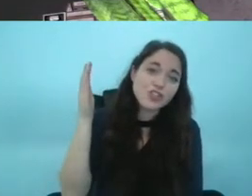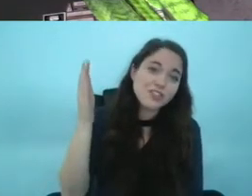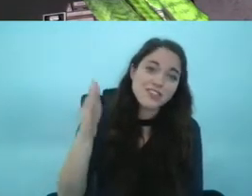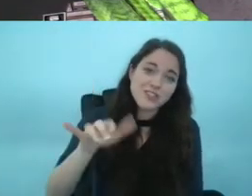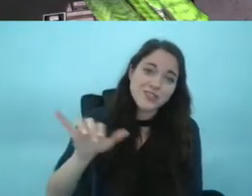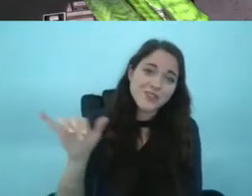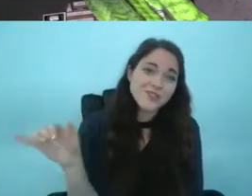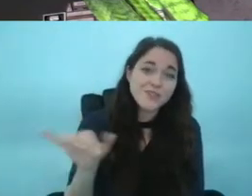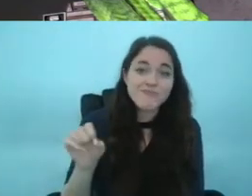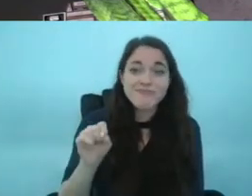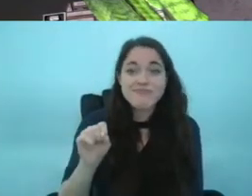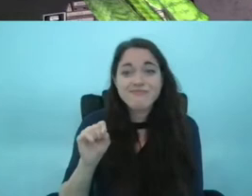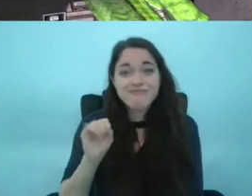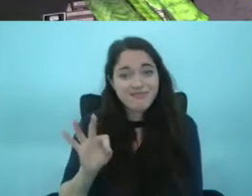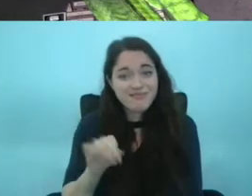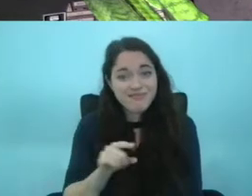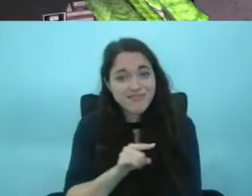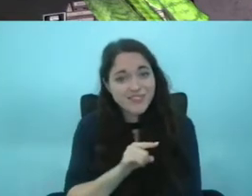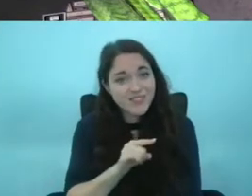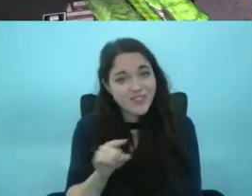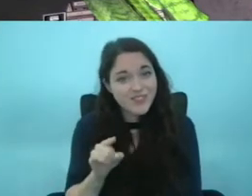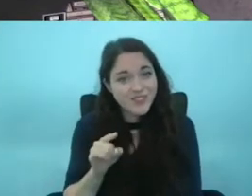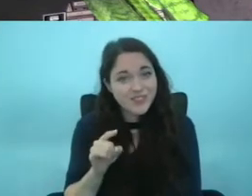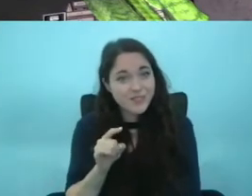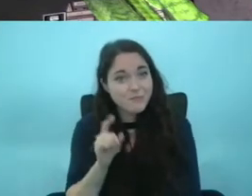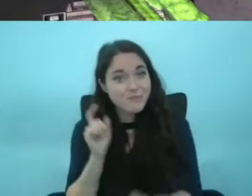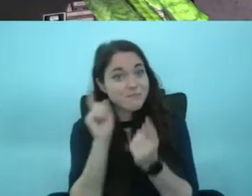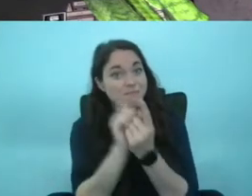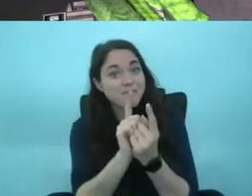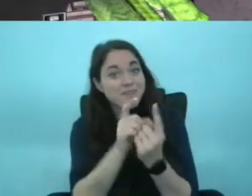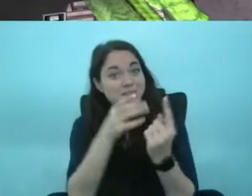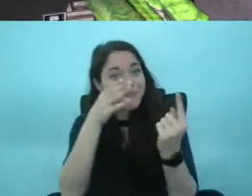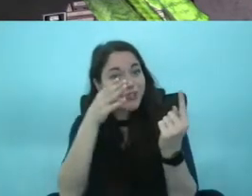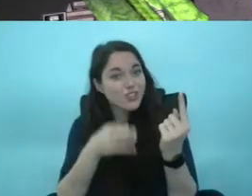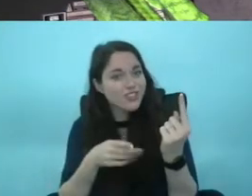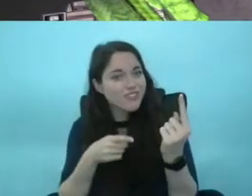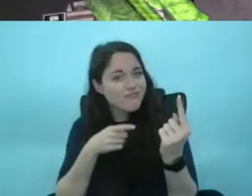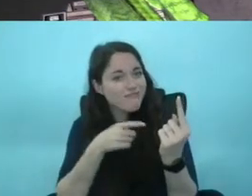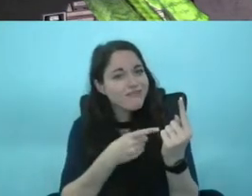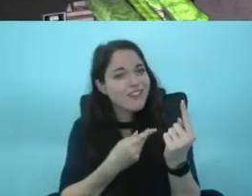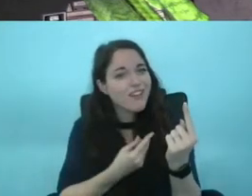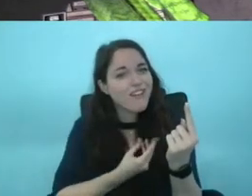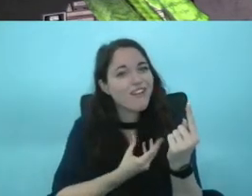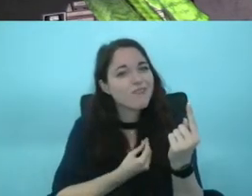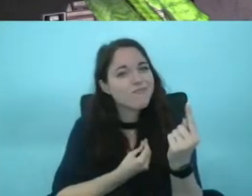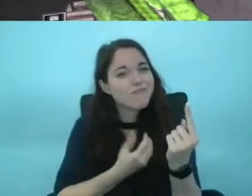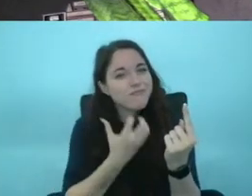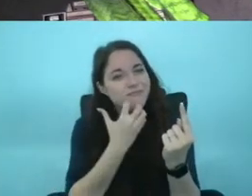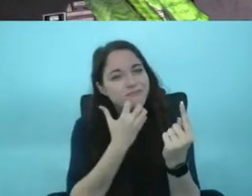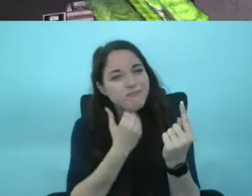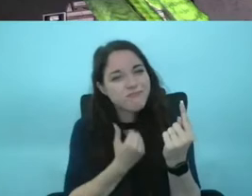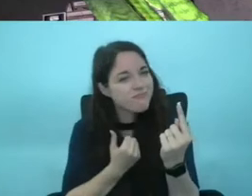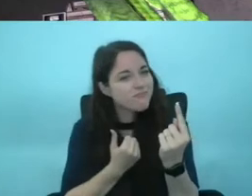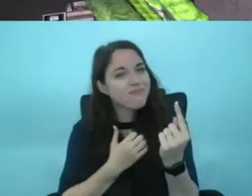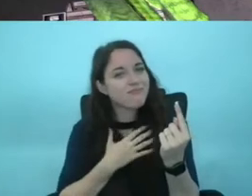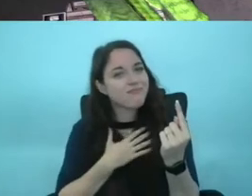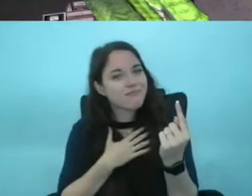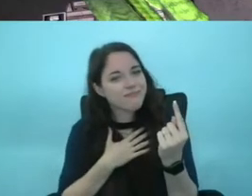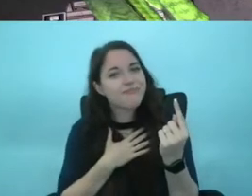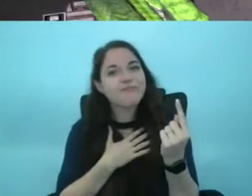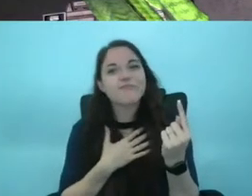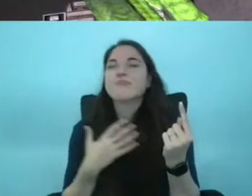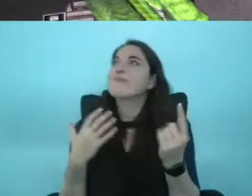And if you find a love that's tender, if you find someone who's true, thank